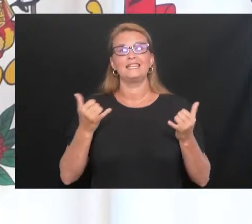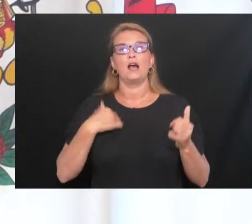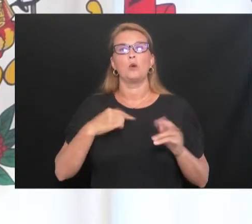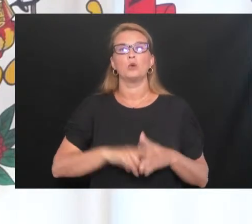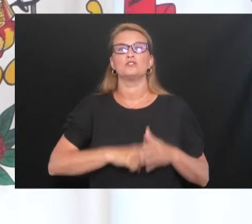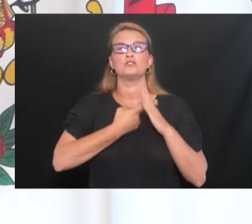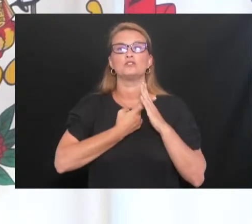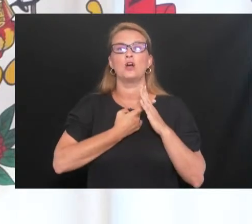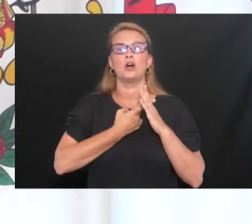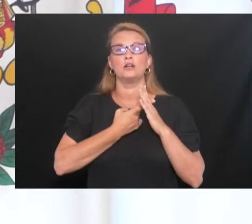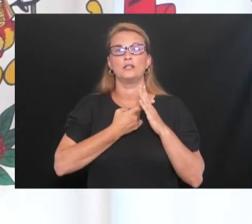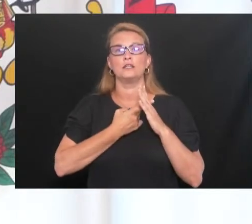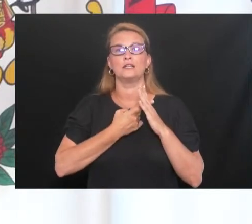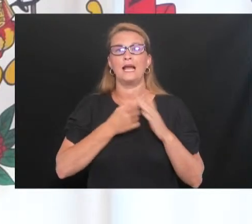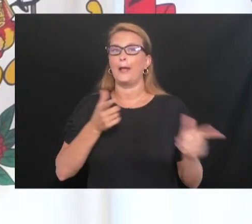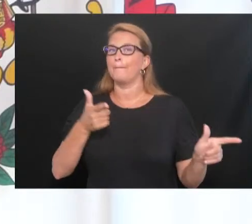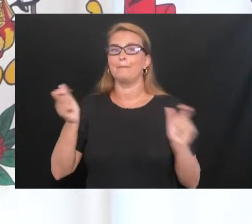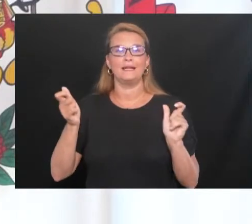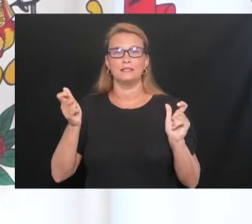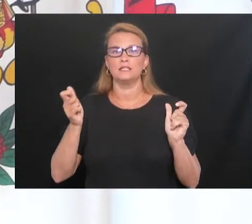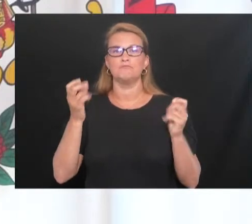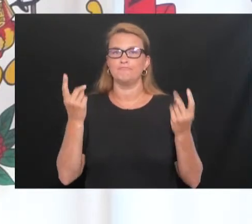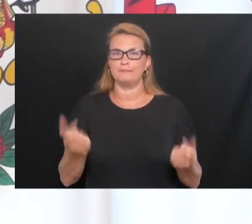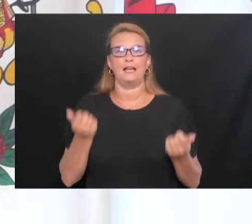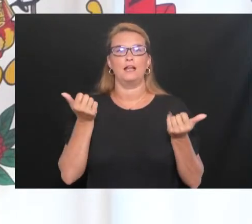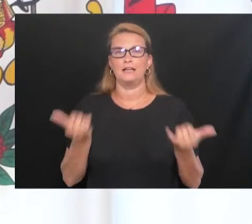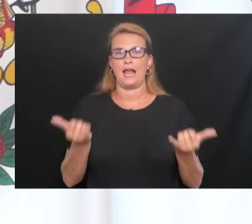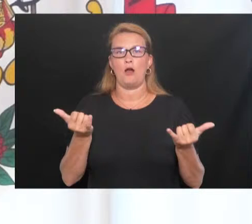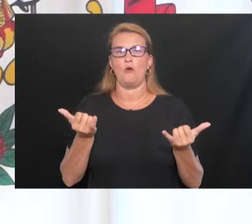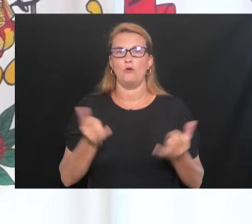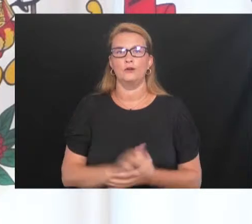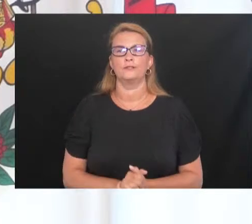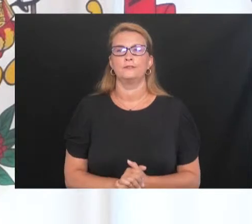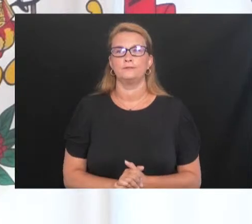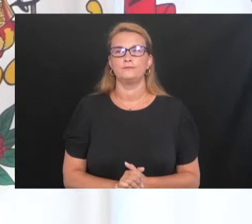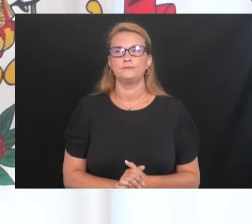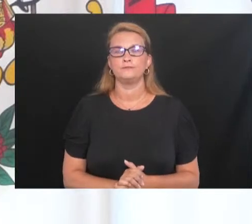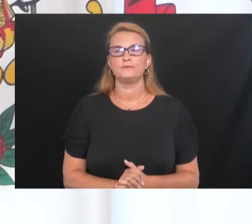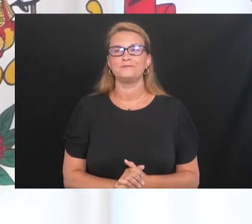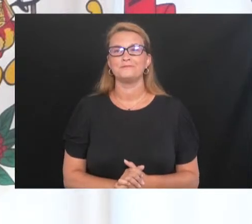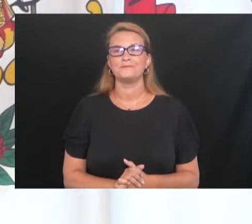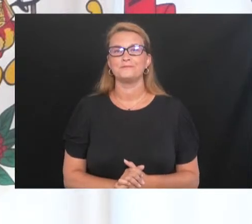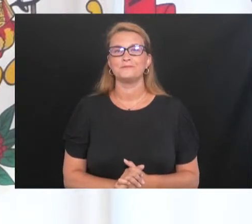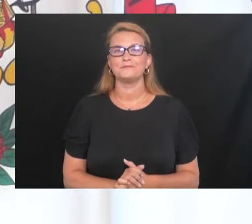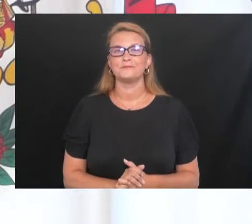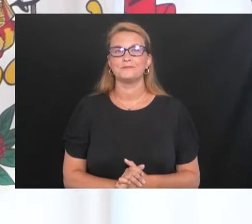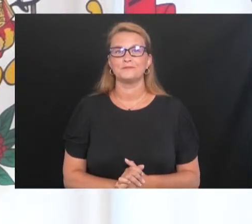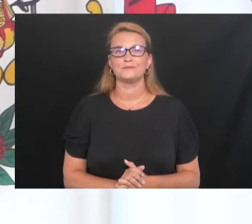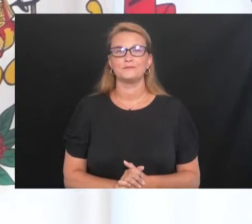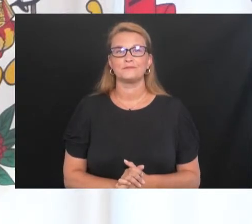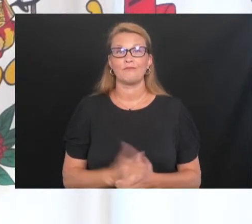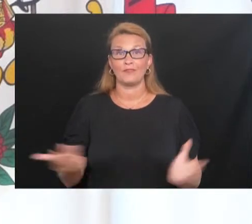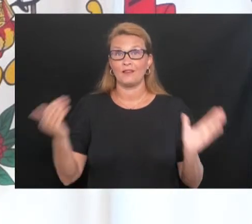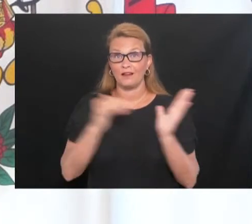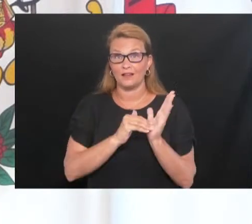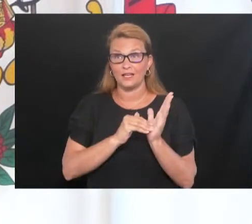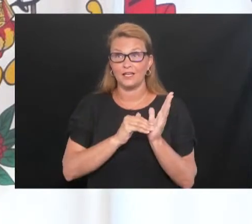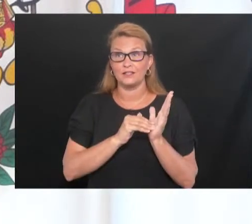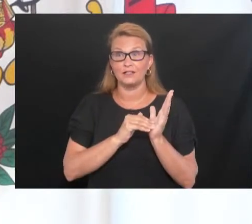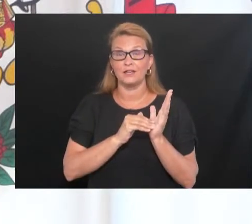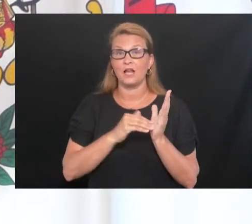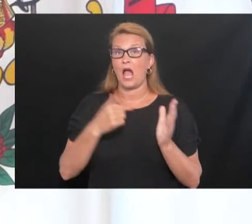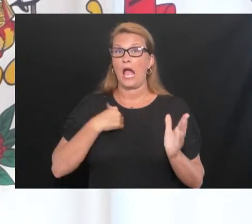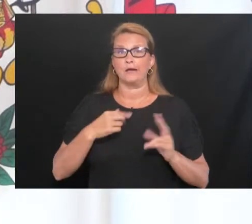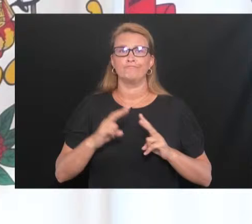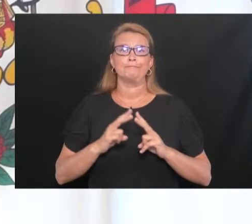to do that immediately. We're going to move on this immediately. And again, I am